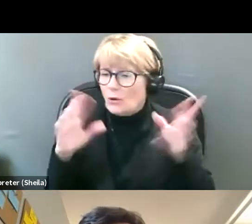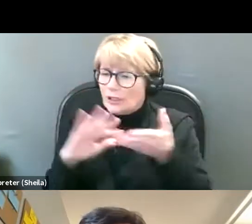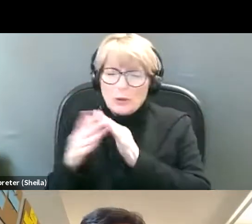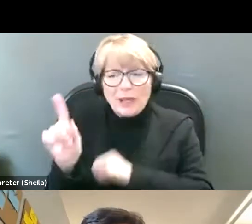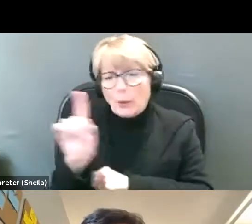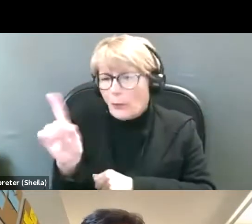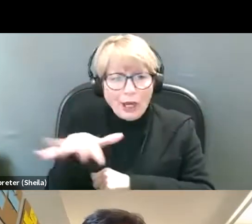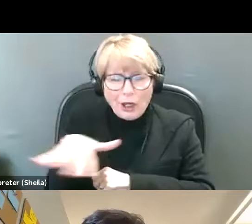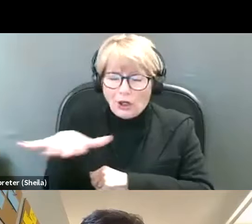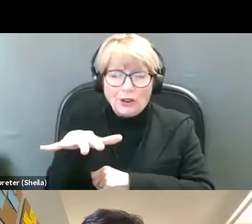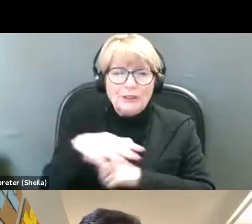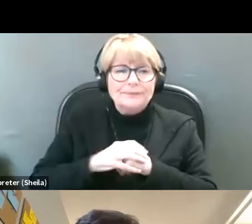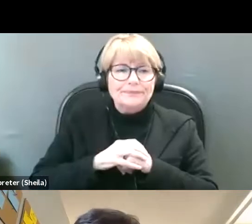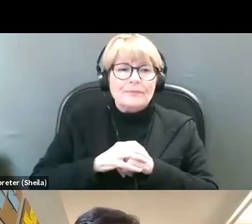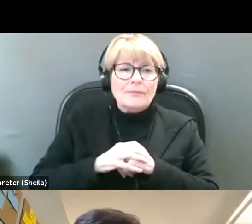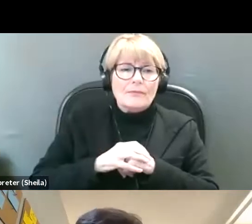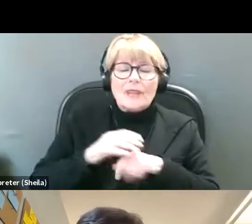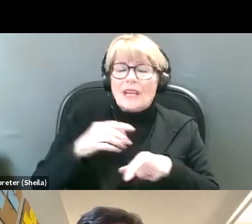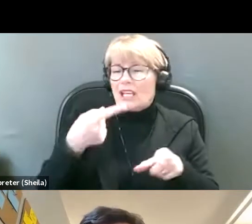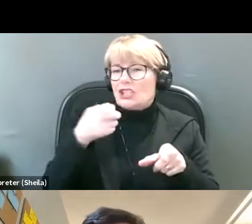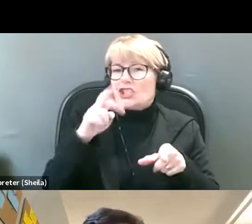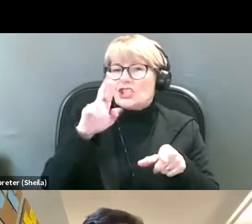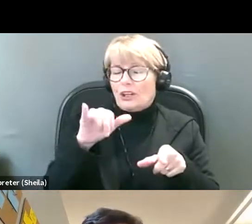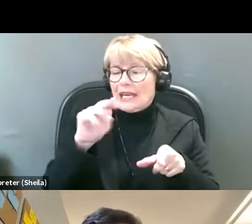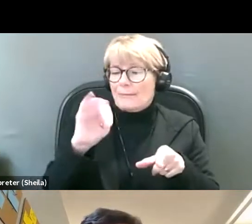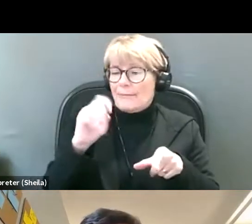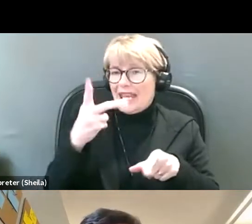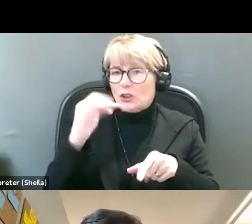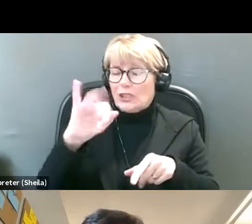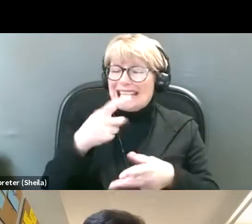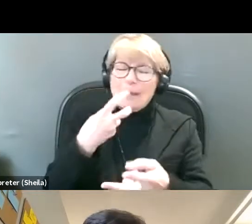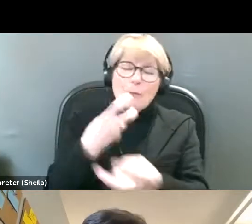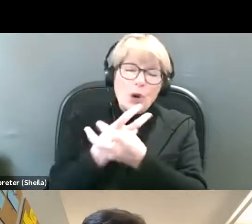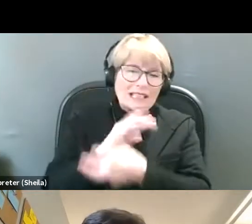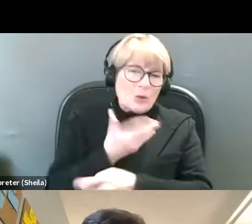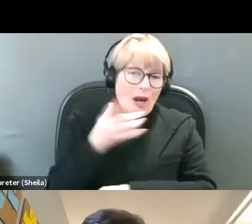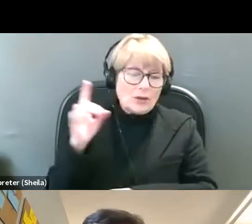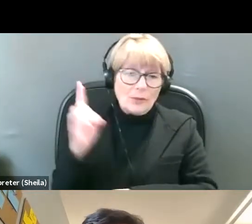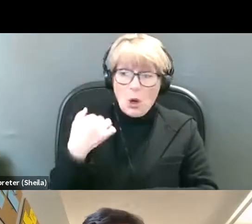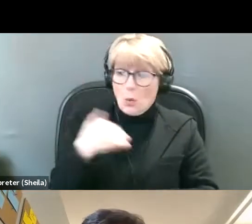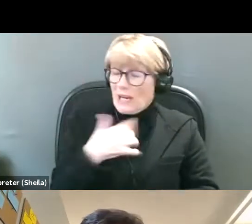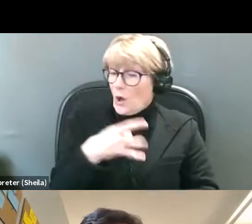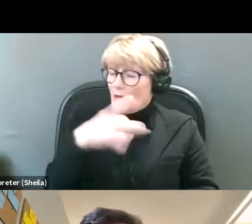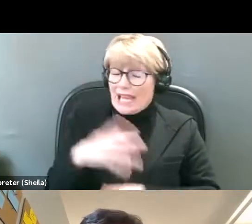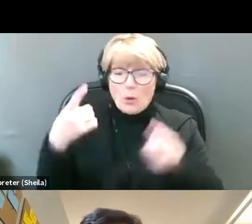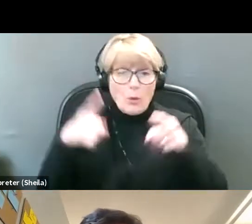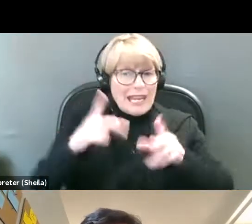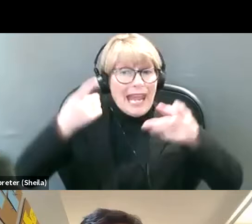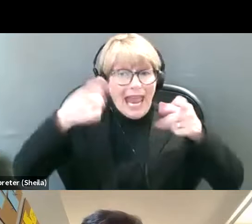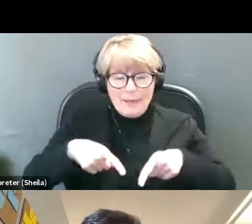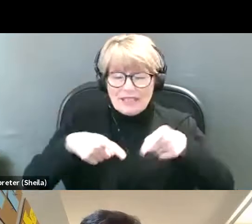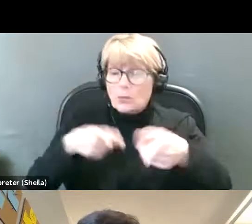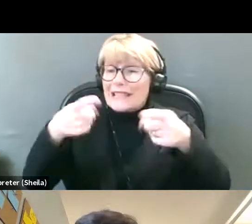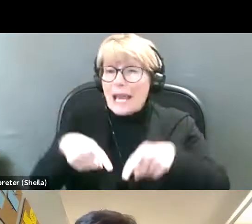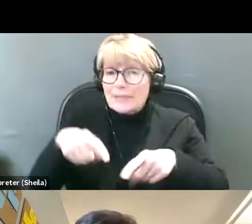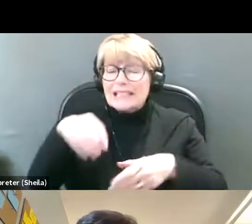I would say that gerrymandering is a poison to our democracy. We don't like it when anybody does it. And what has happened in the United States is that